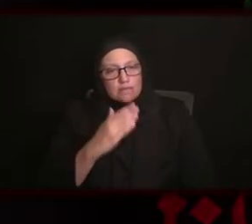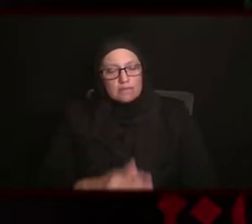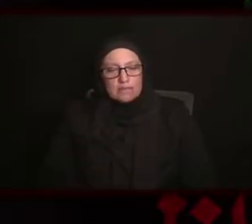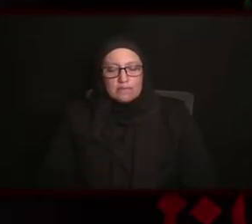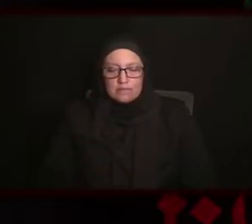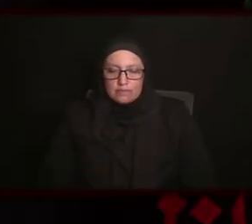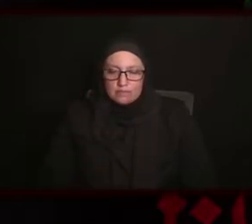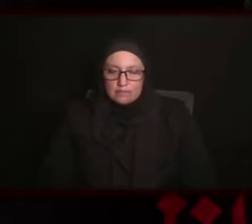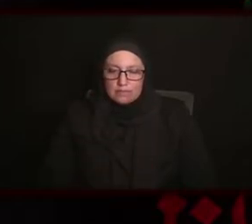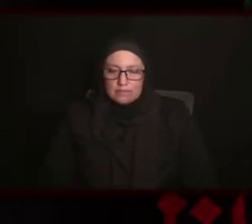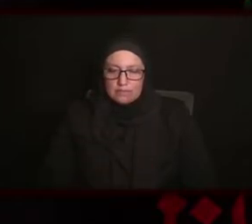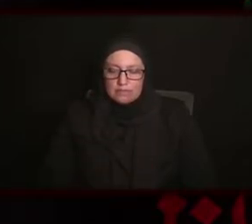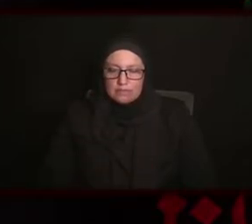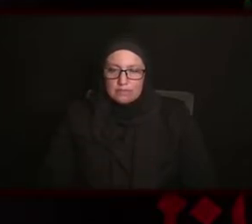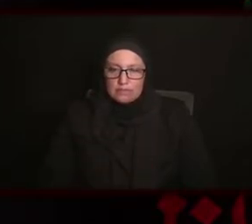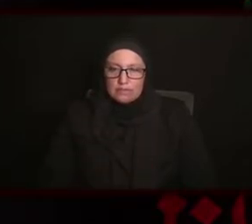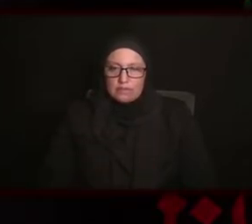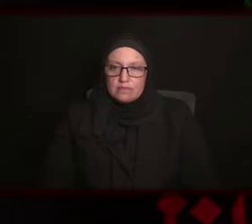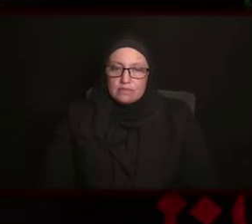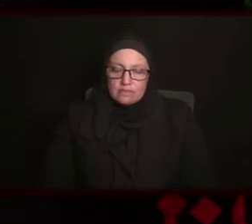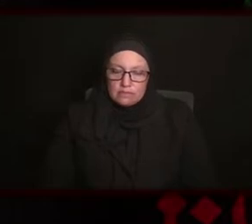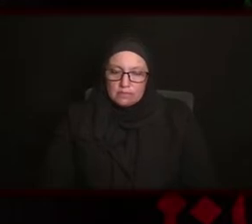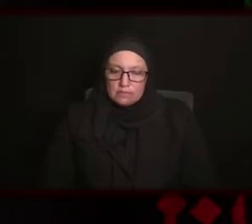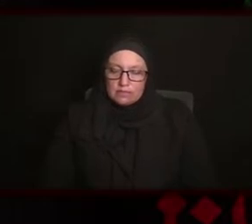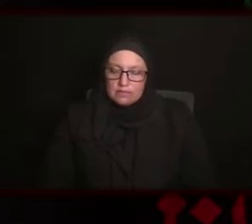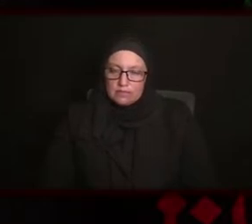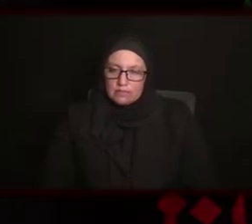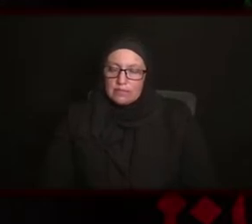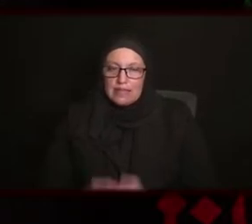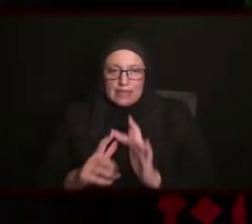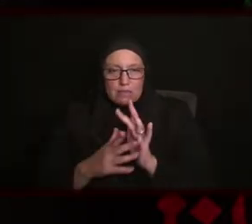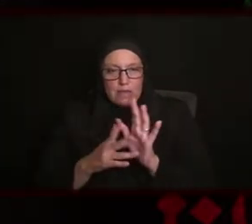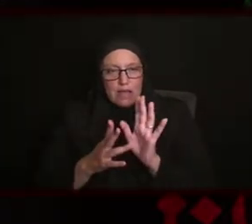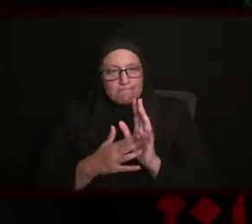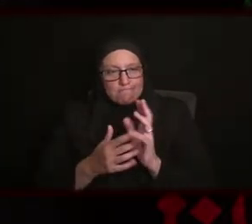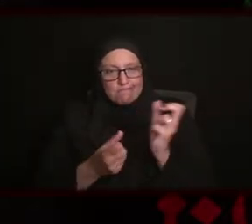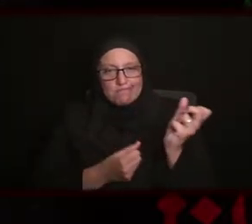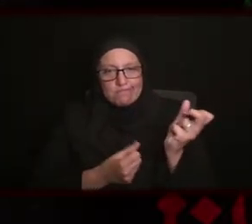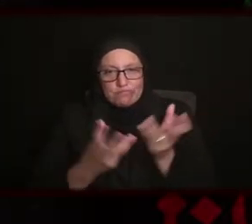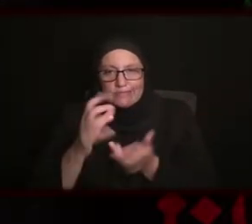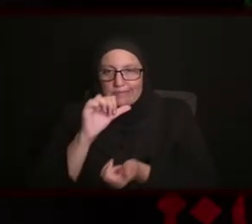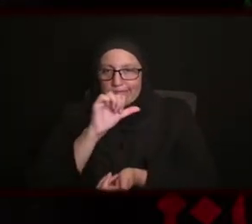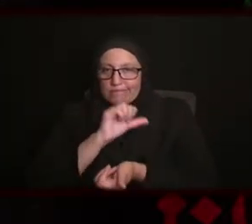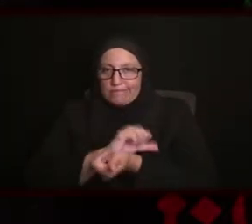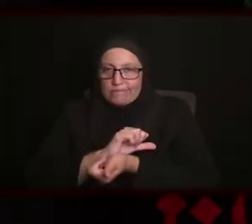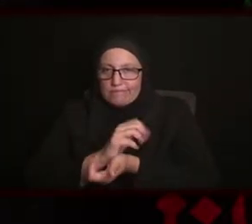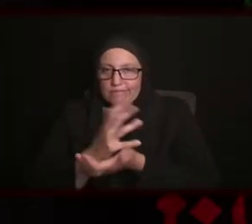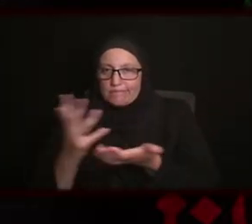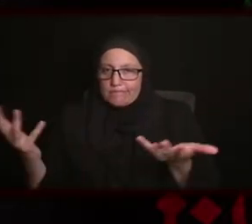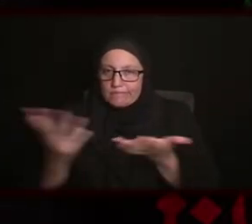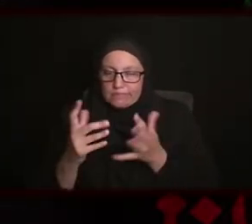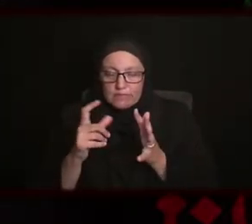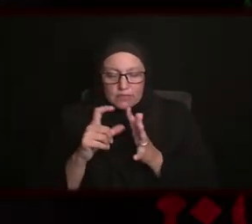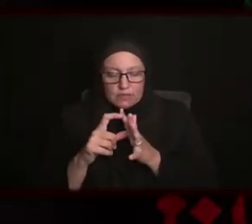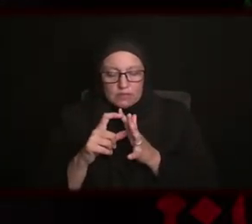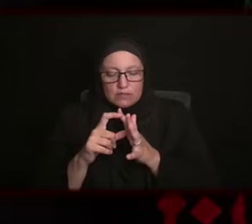They brought the Imam to a dungeon in Baghdad where the Imam could